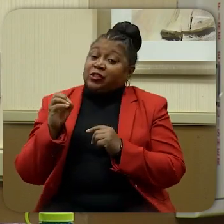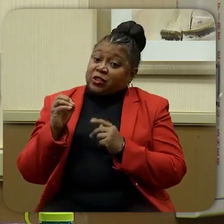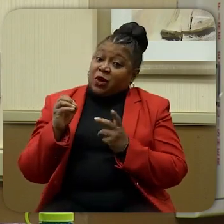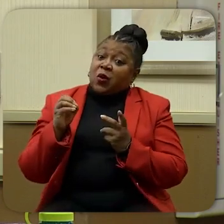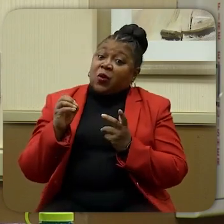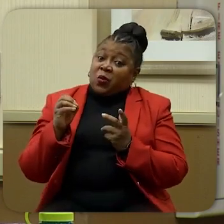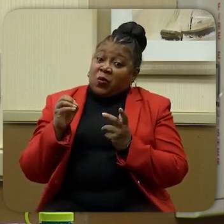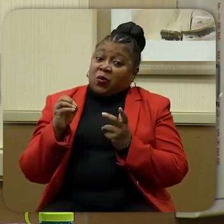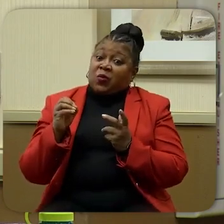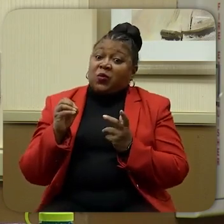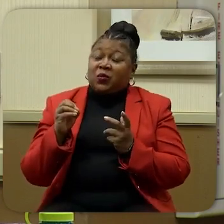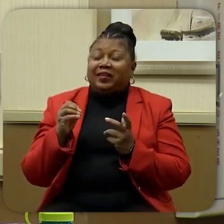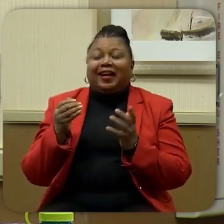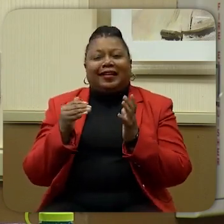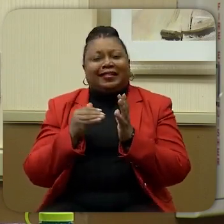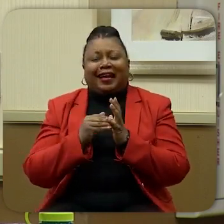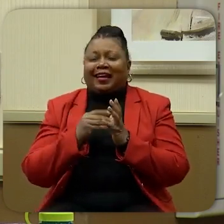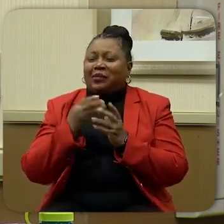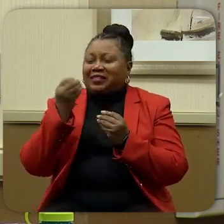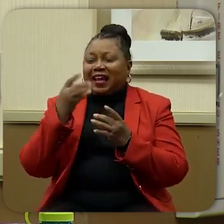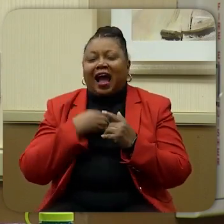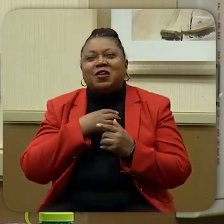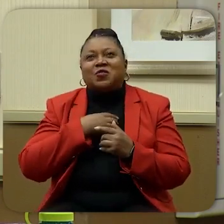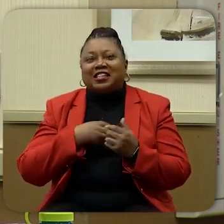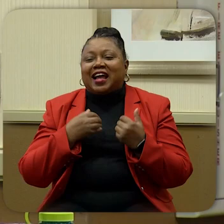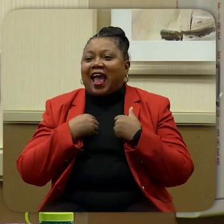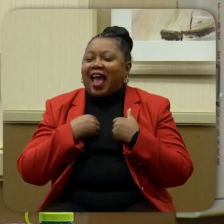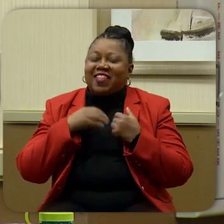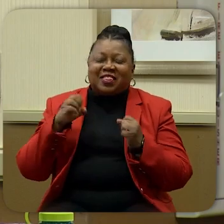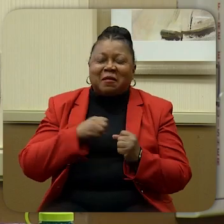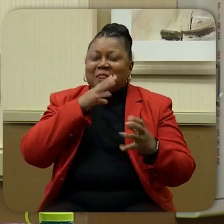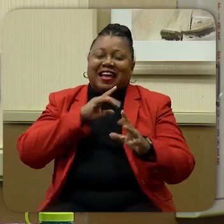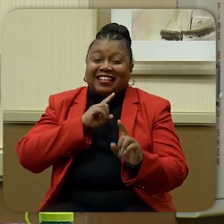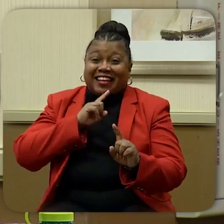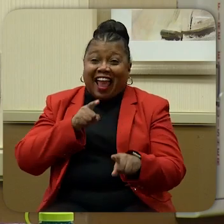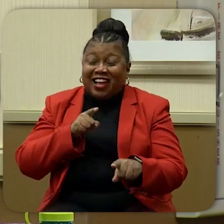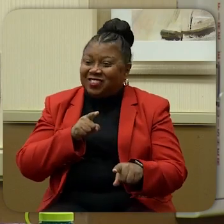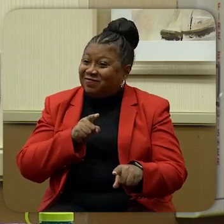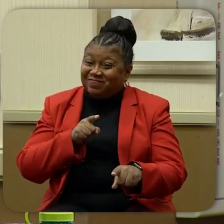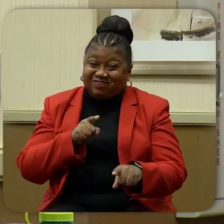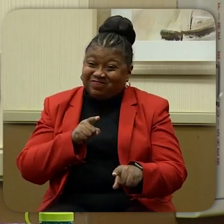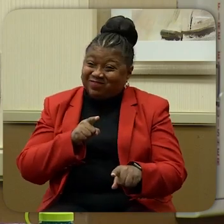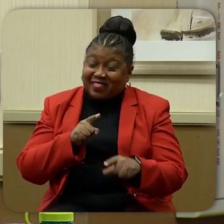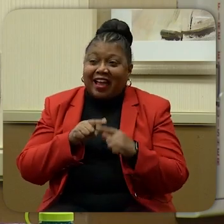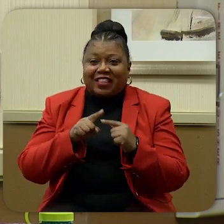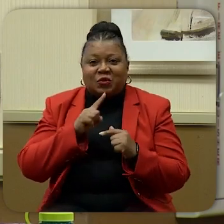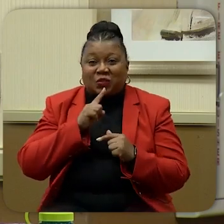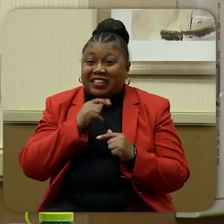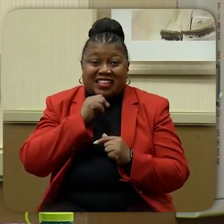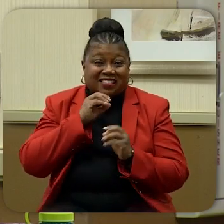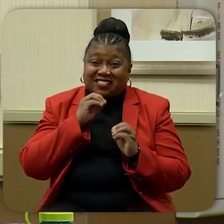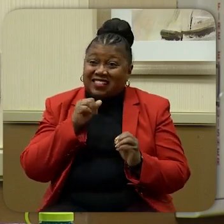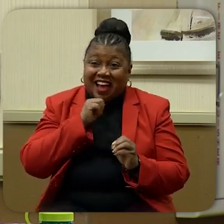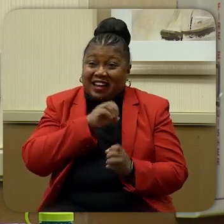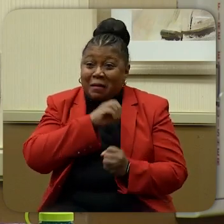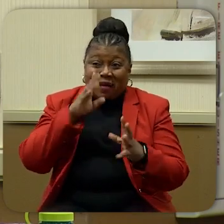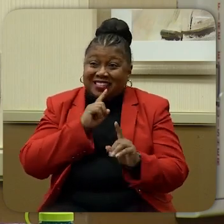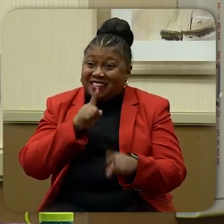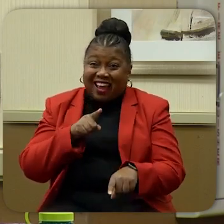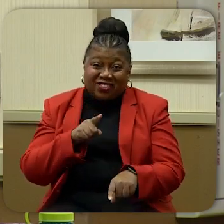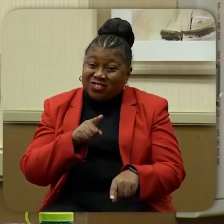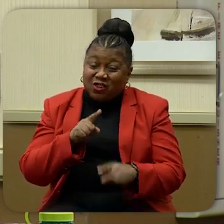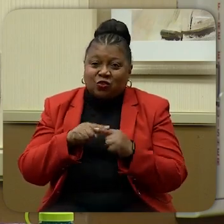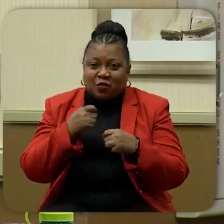so again, I always say, like, I wish I had like the magic answer for everything, and there really is not a magic